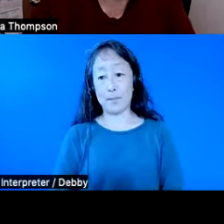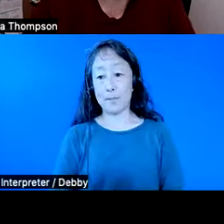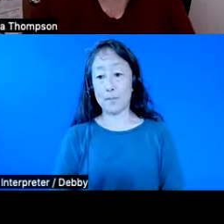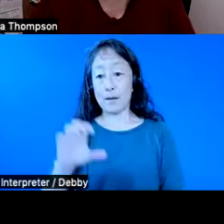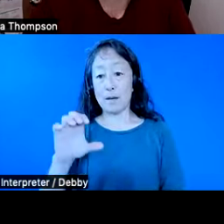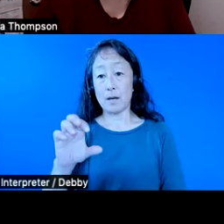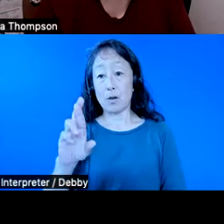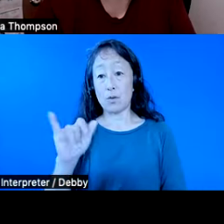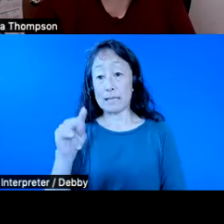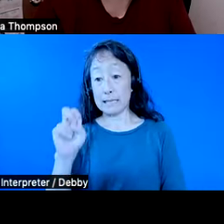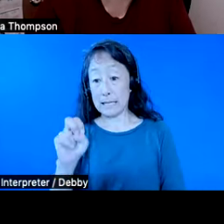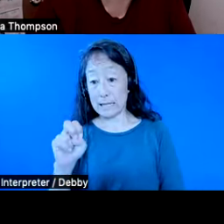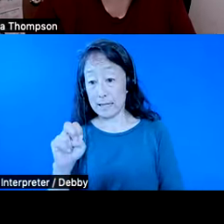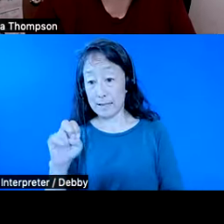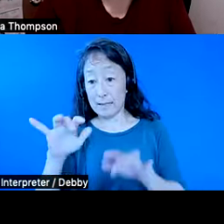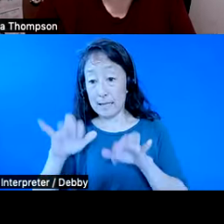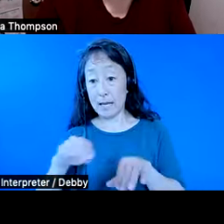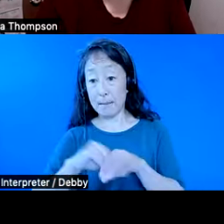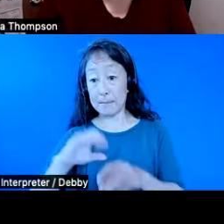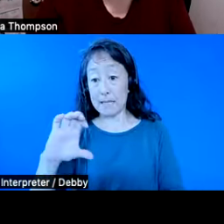Christine has put into the chat,